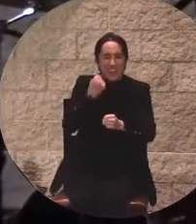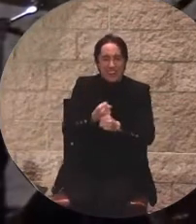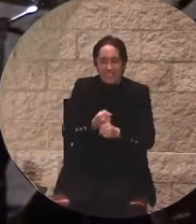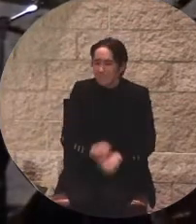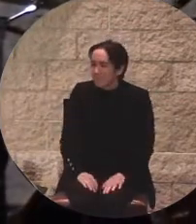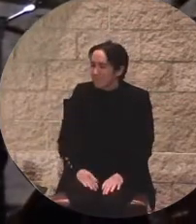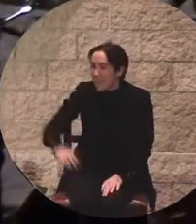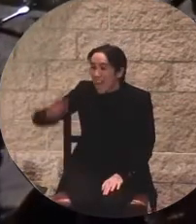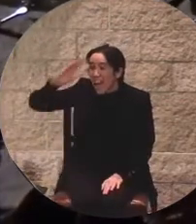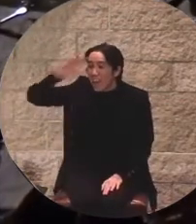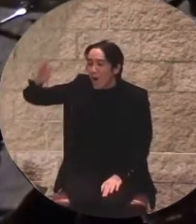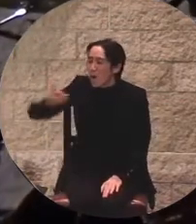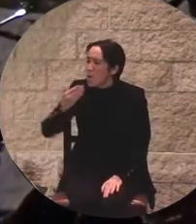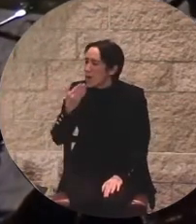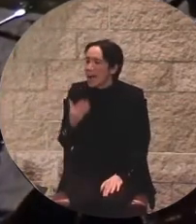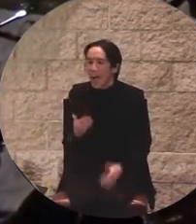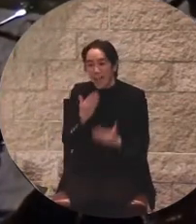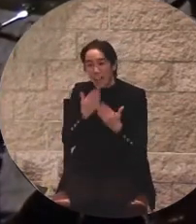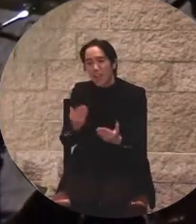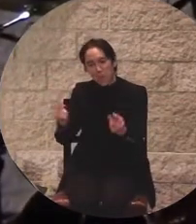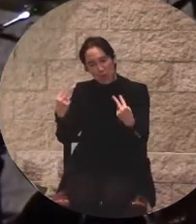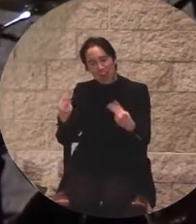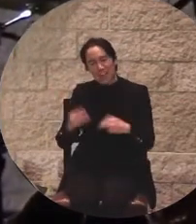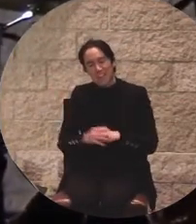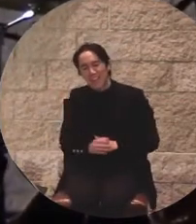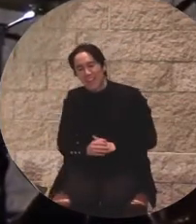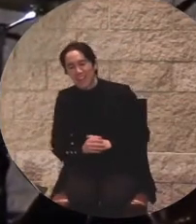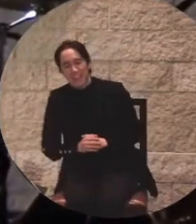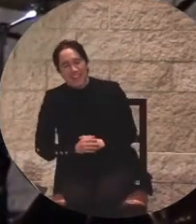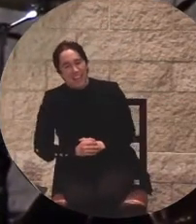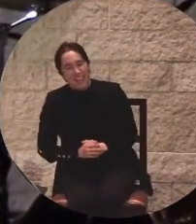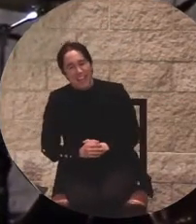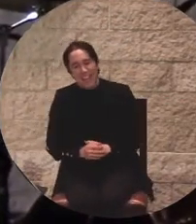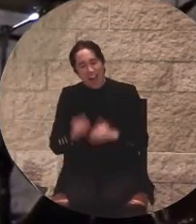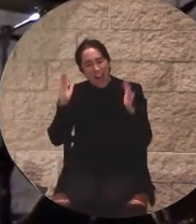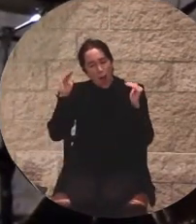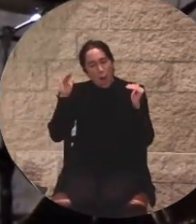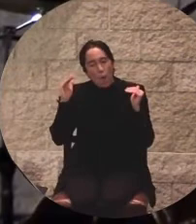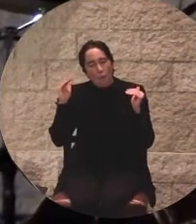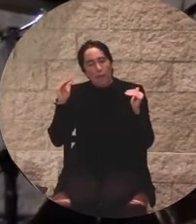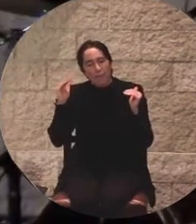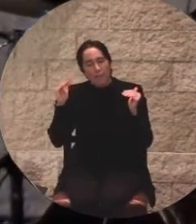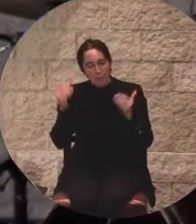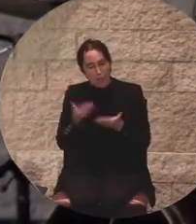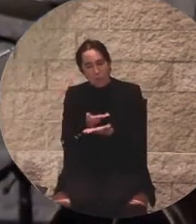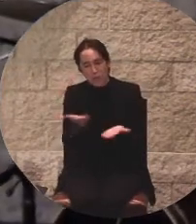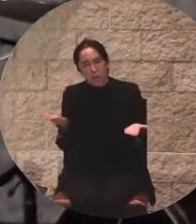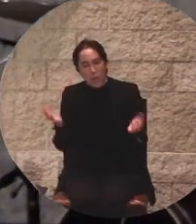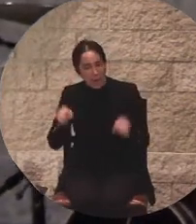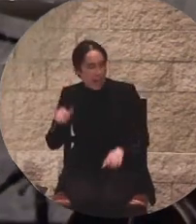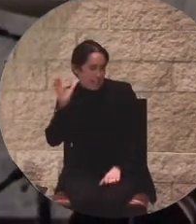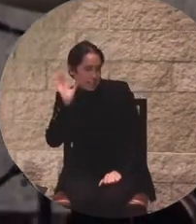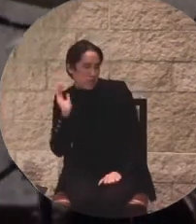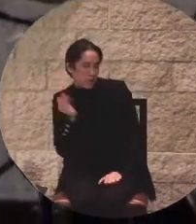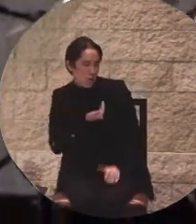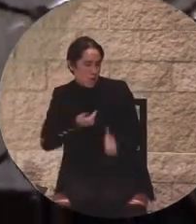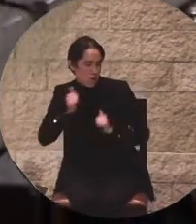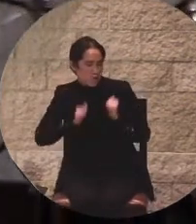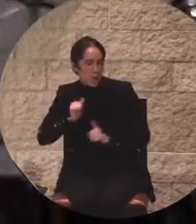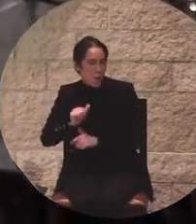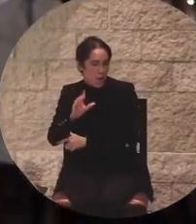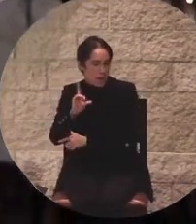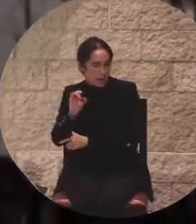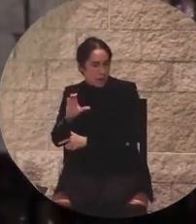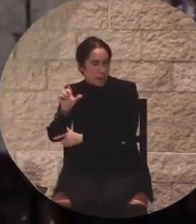Hey, thanks for joining us. I hope that you come and listen to our show on December 20th, 5